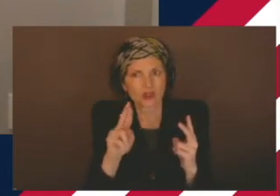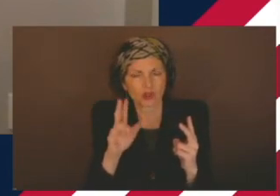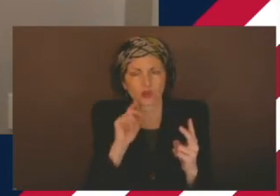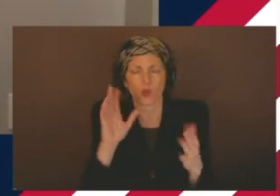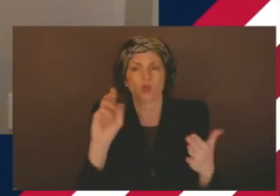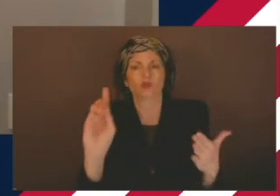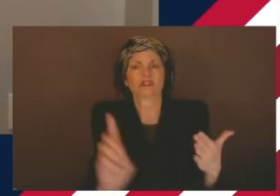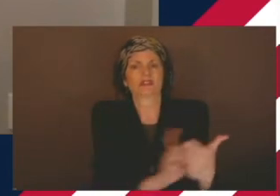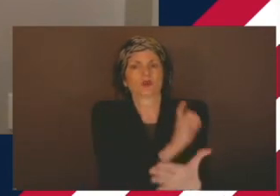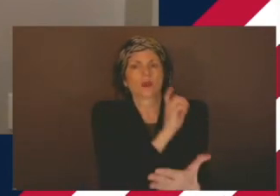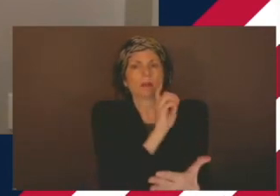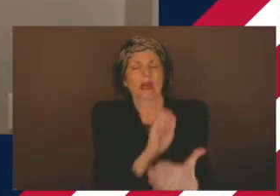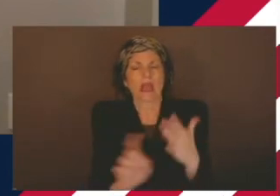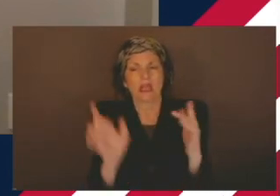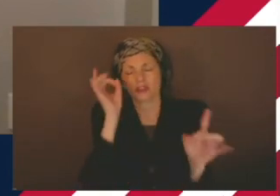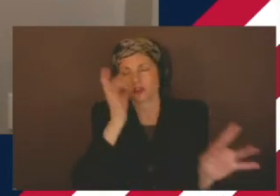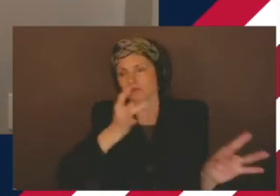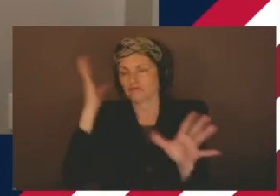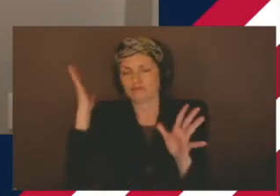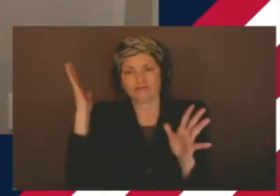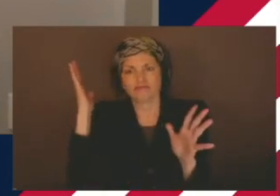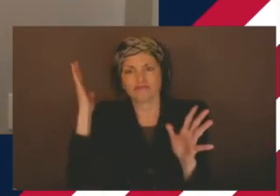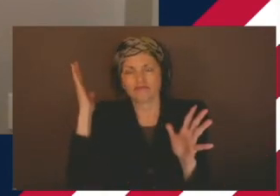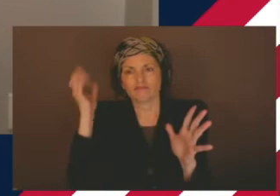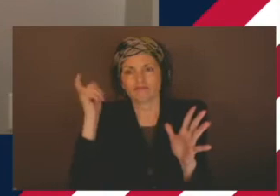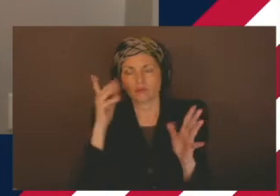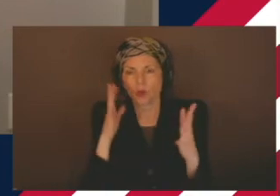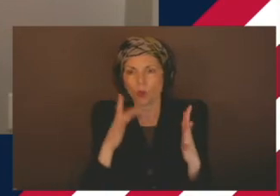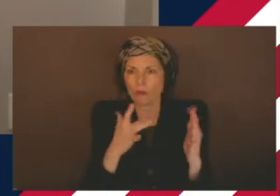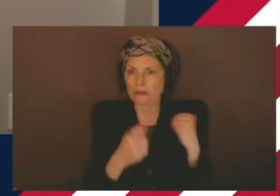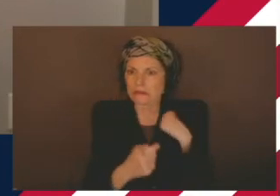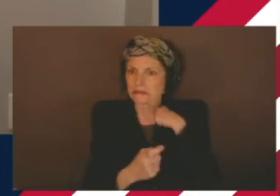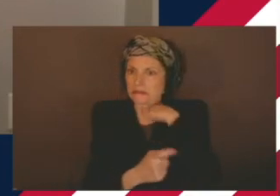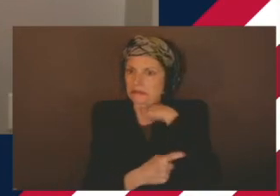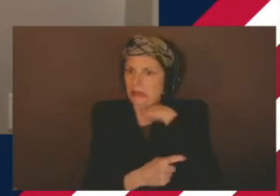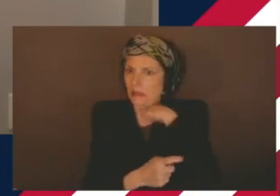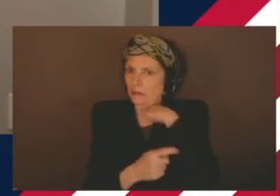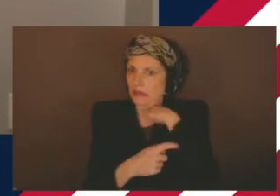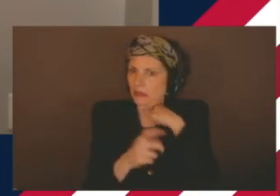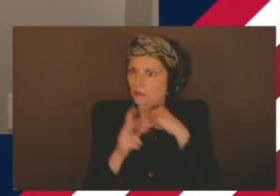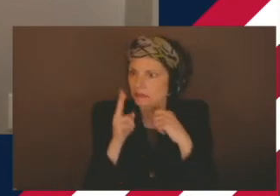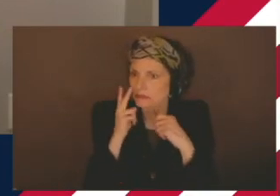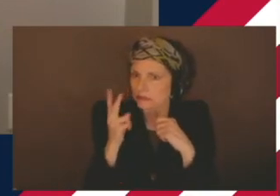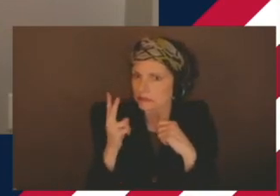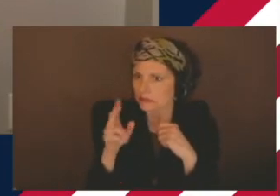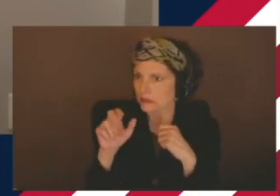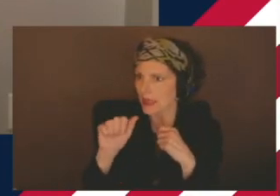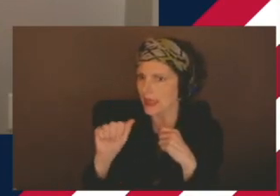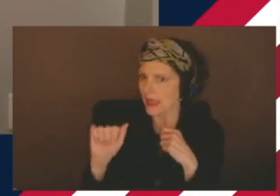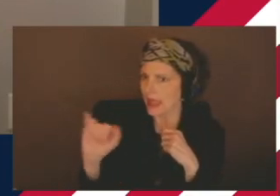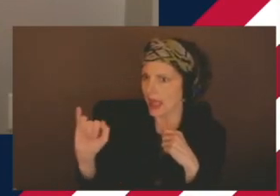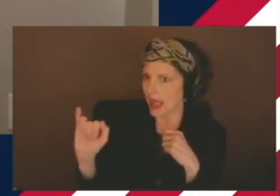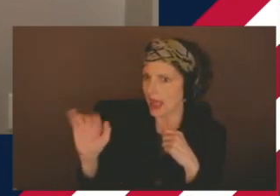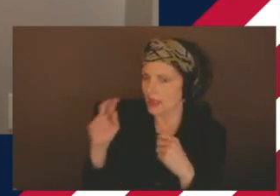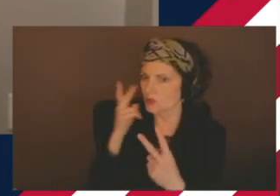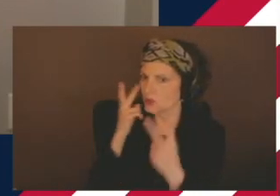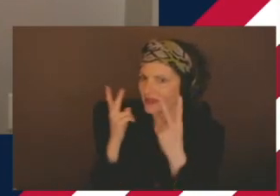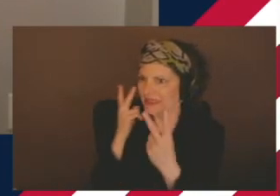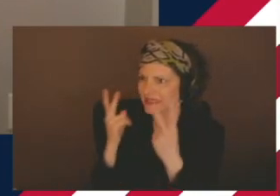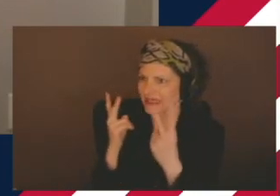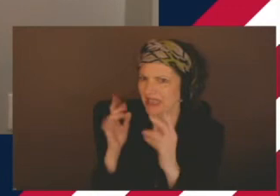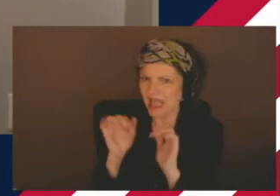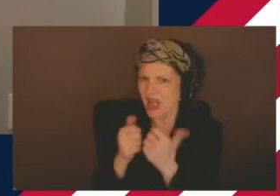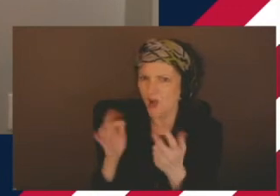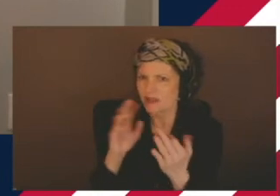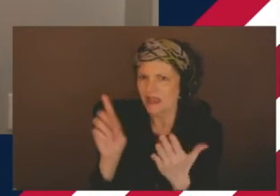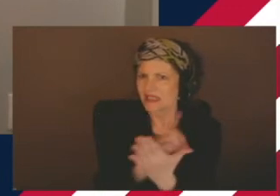it's tempting to look to AI to try and address this kind of discrimination. I hope you can elaborate on